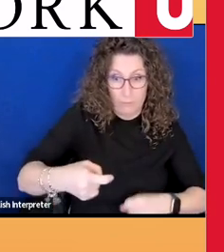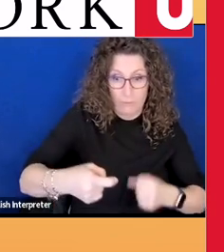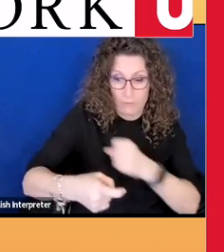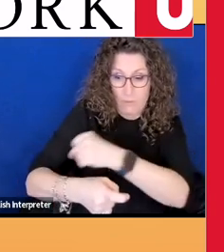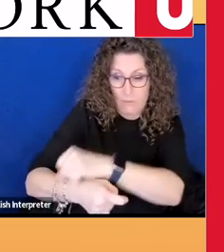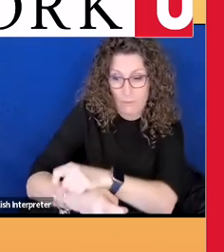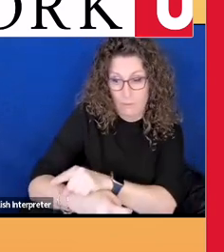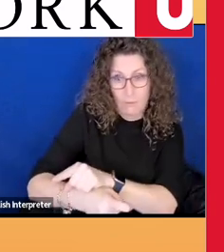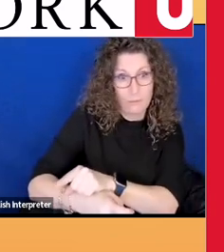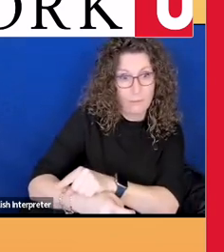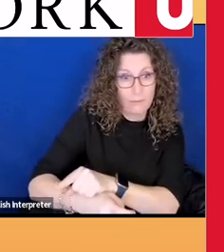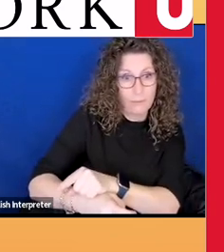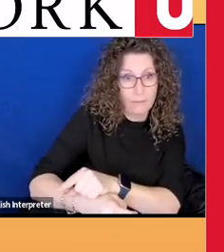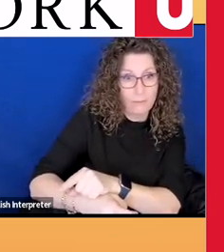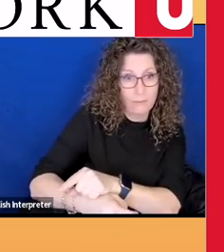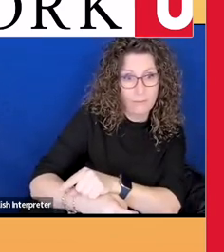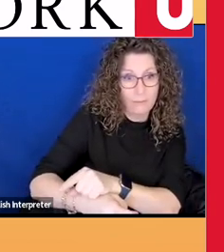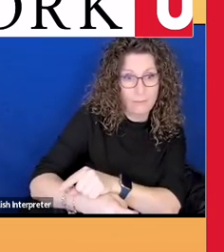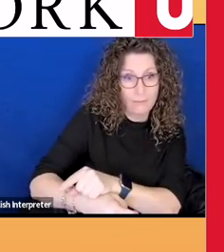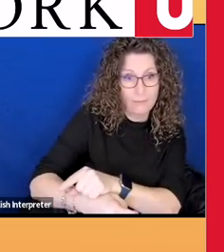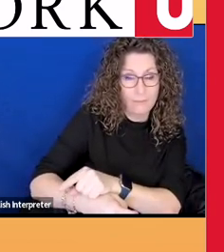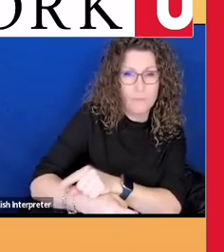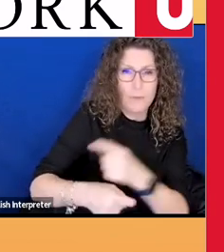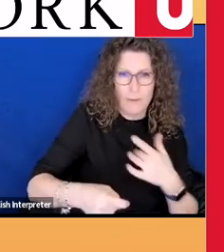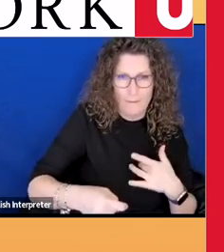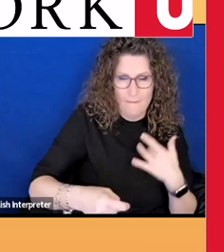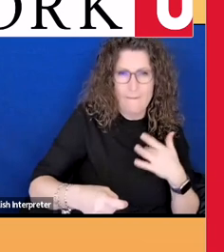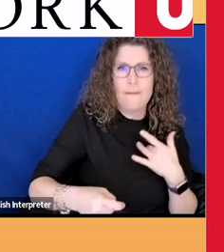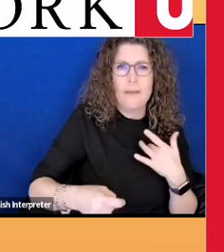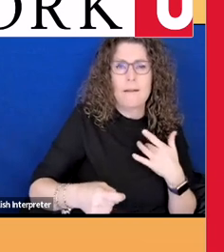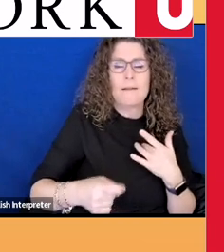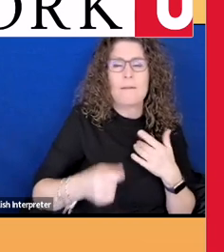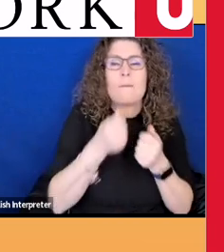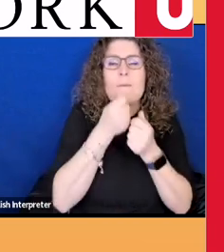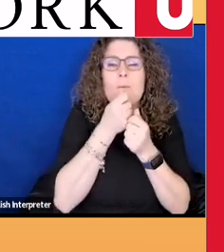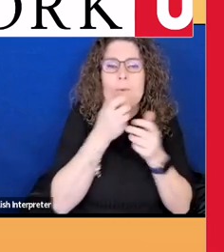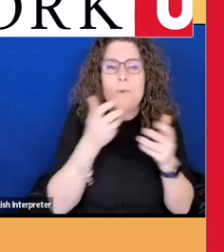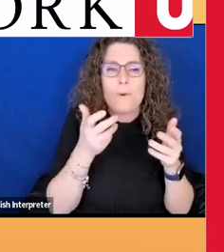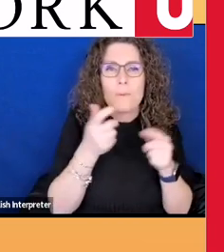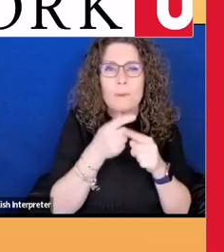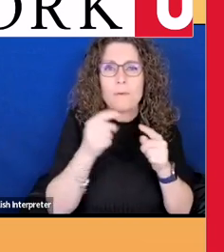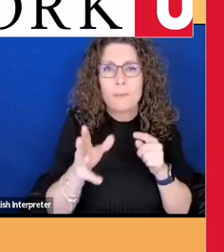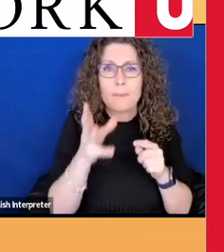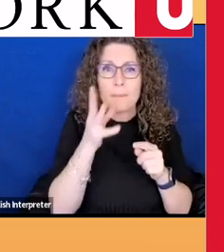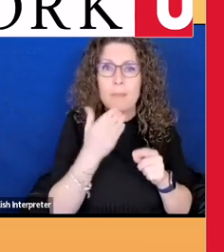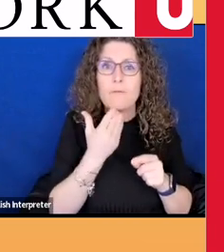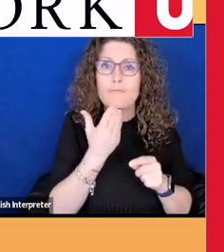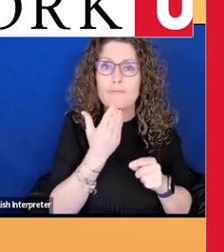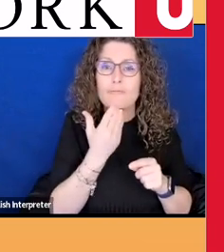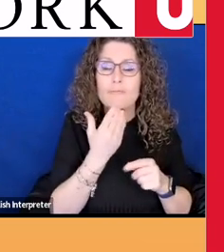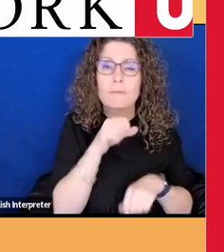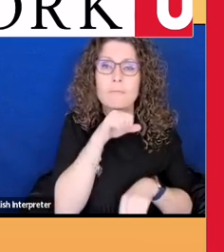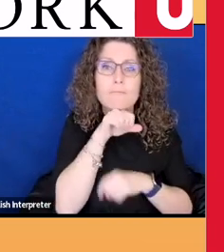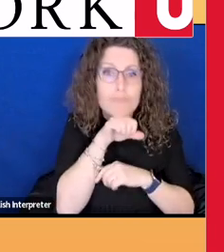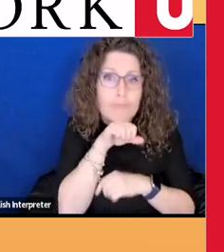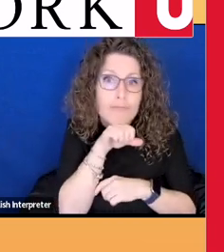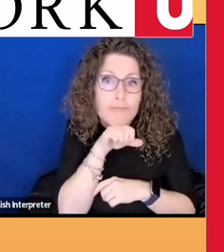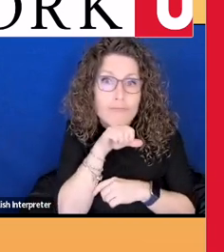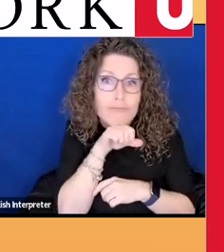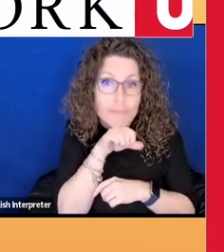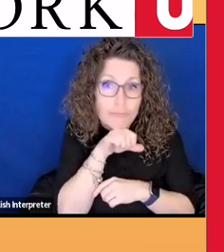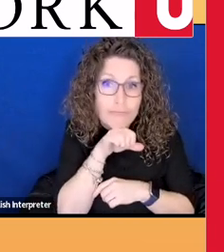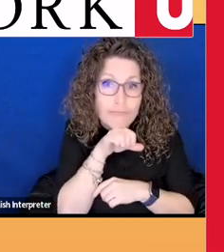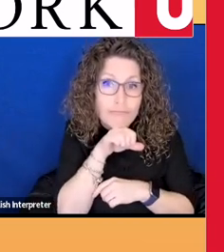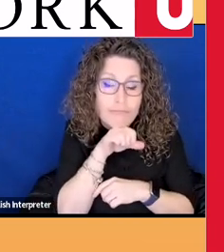forward. He feels the warmth of his mother's chin resting on his nearly bald head, nested in the